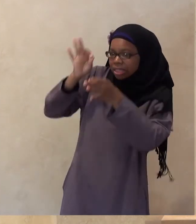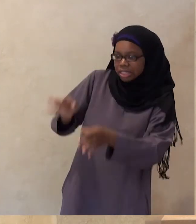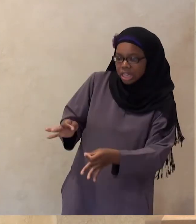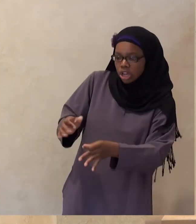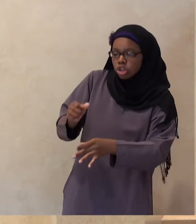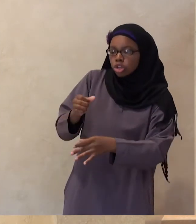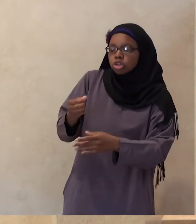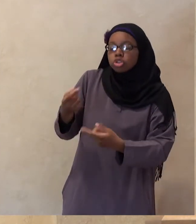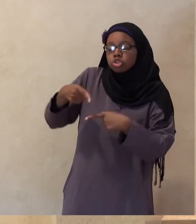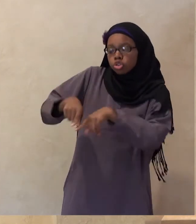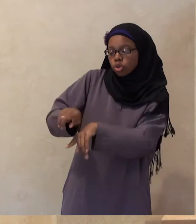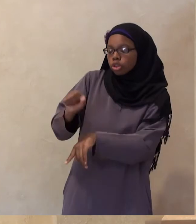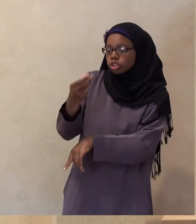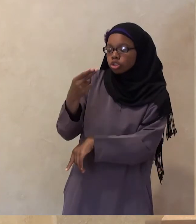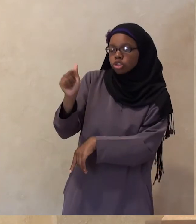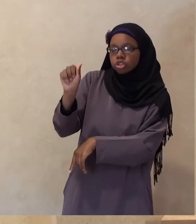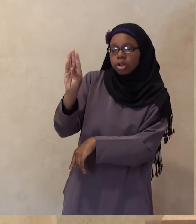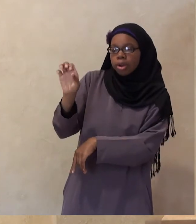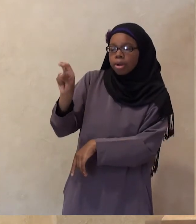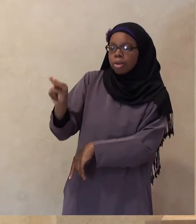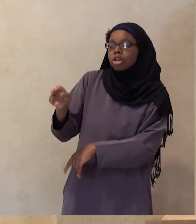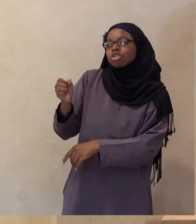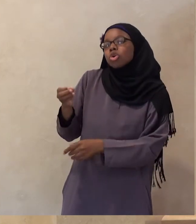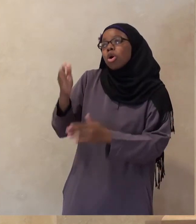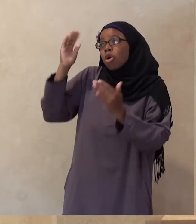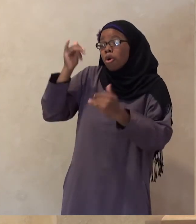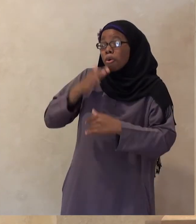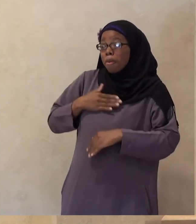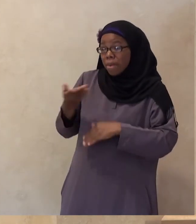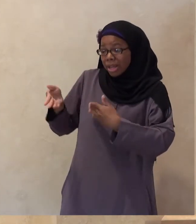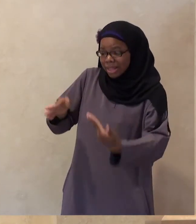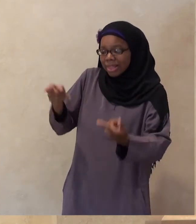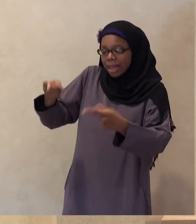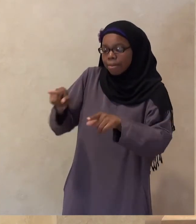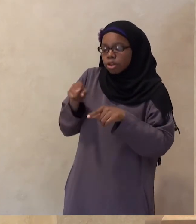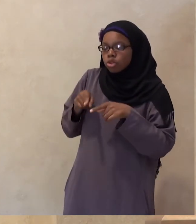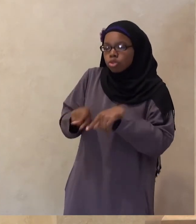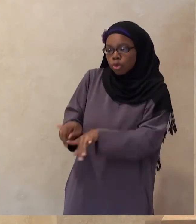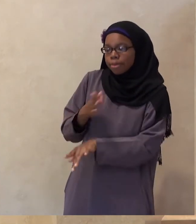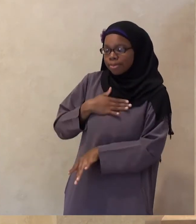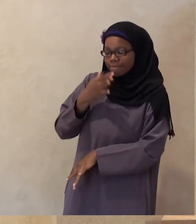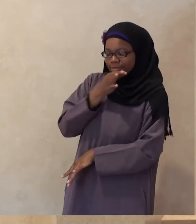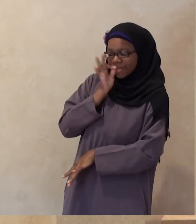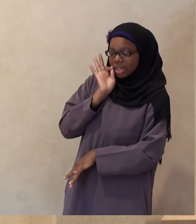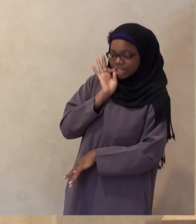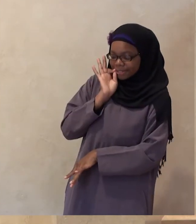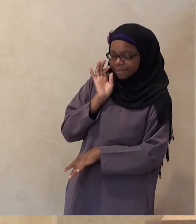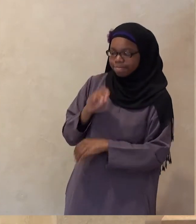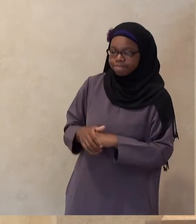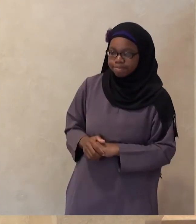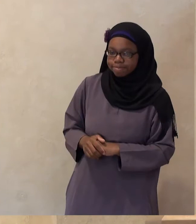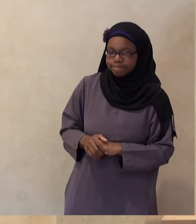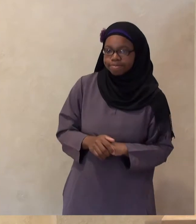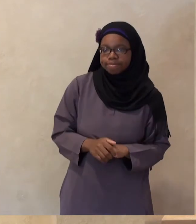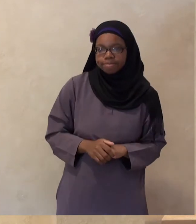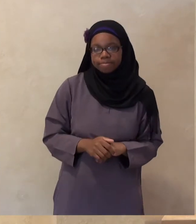death comes when I am fasting. This is the hadith recorded